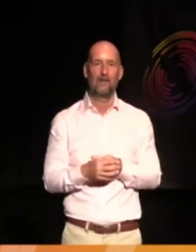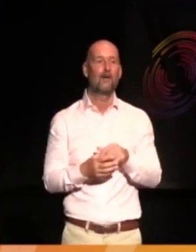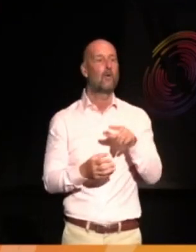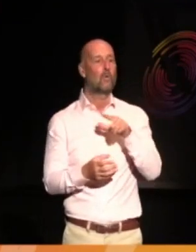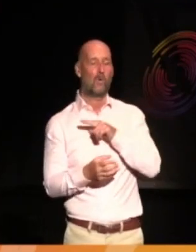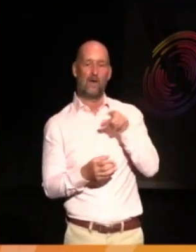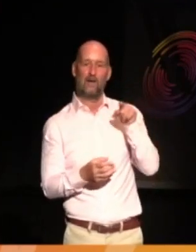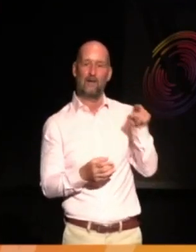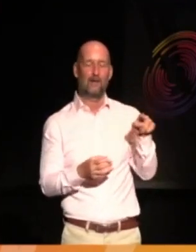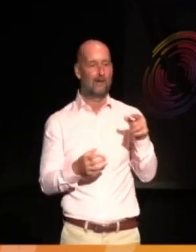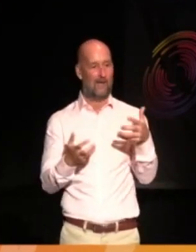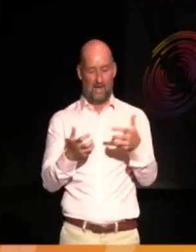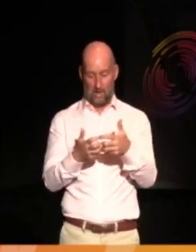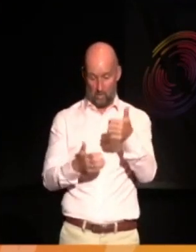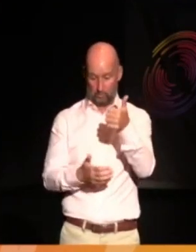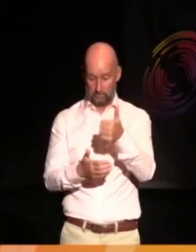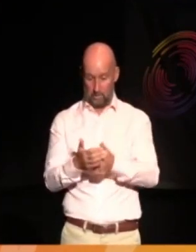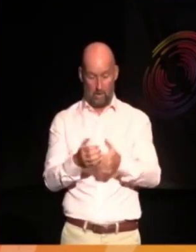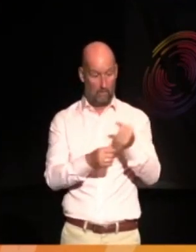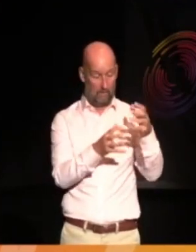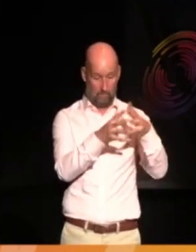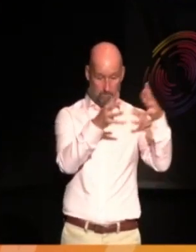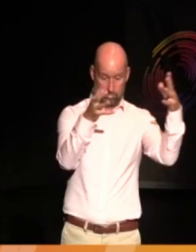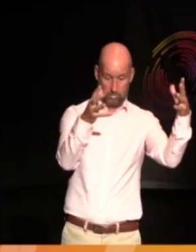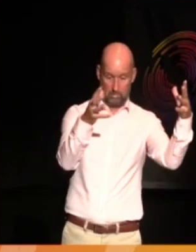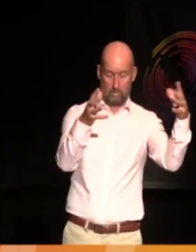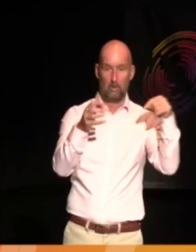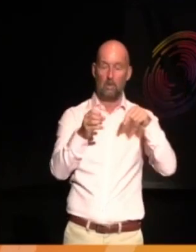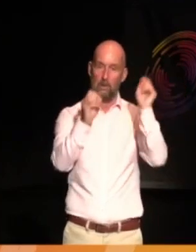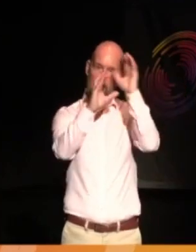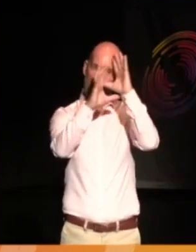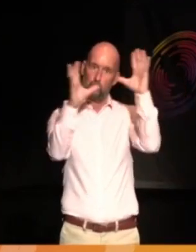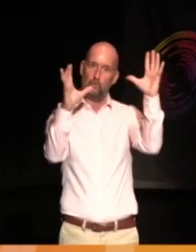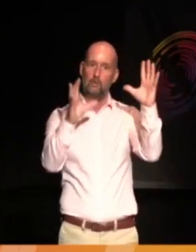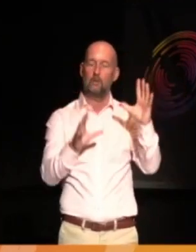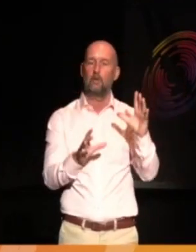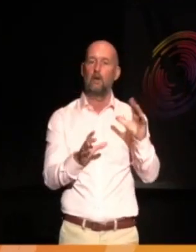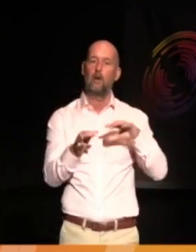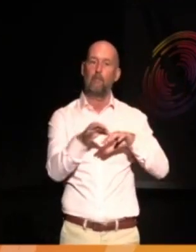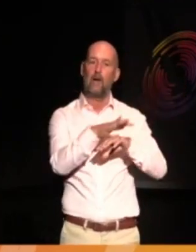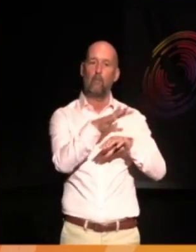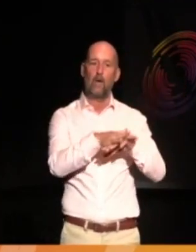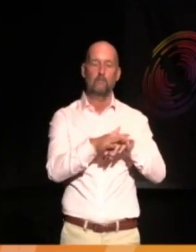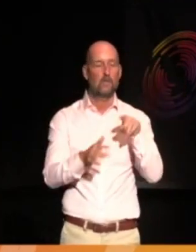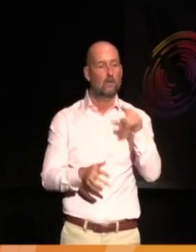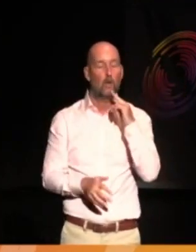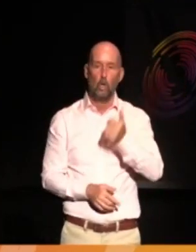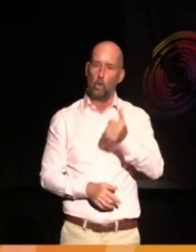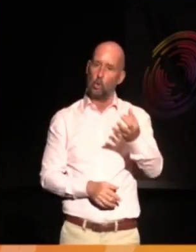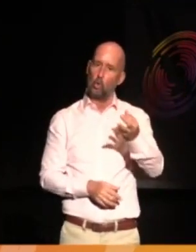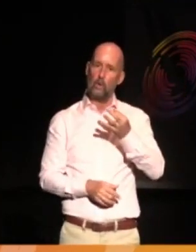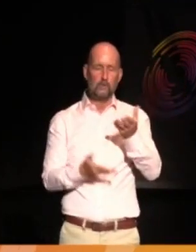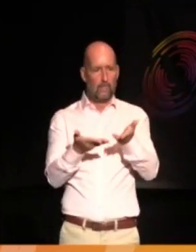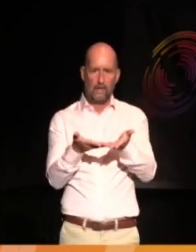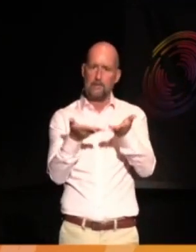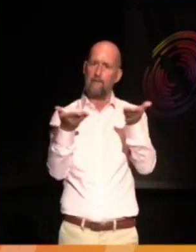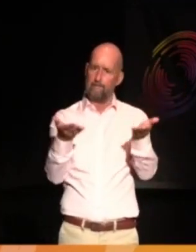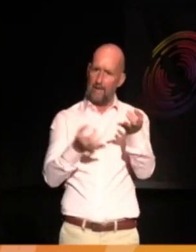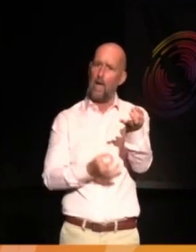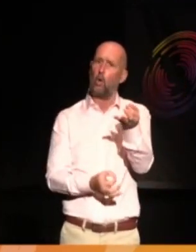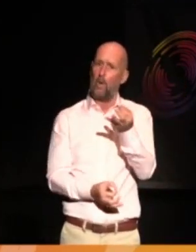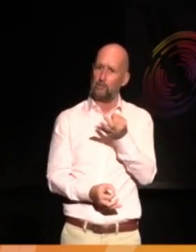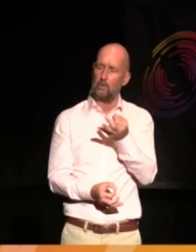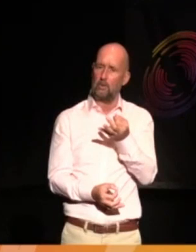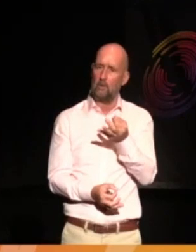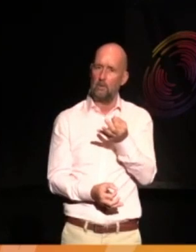incremental, if you like, and the bigger vision. Because she said, that's a good question, and it's a fair question, and